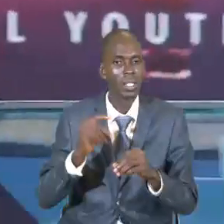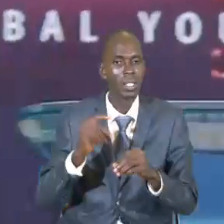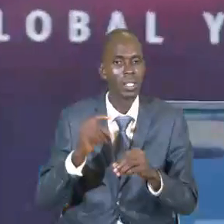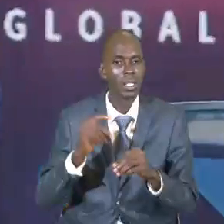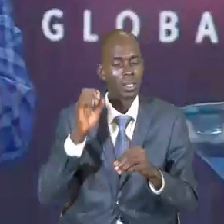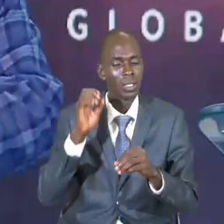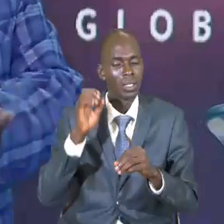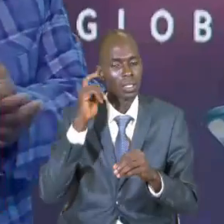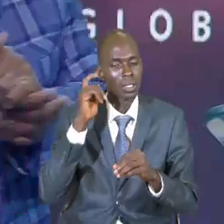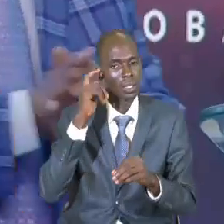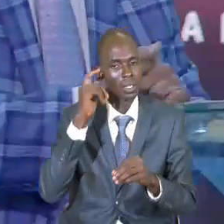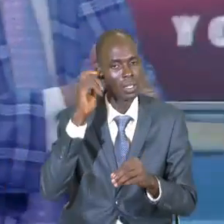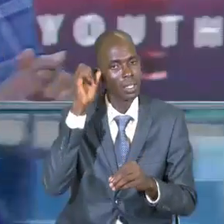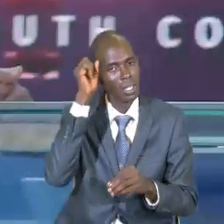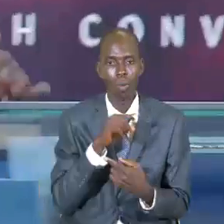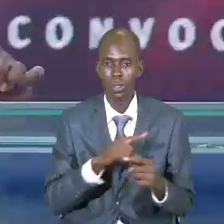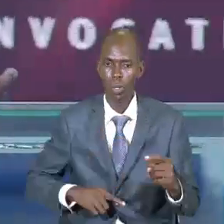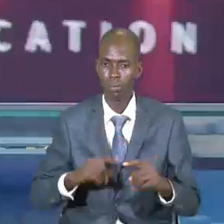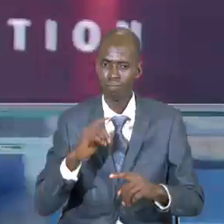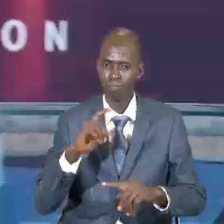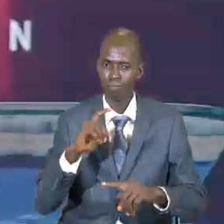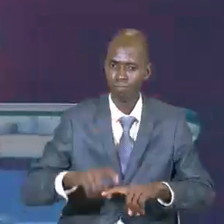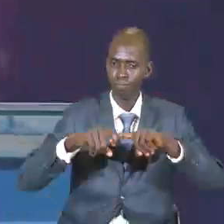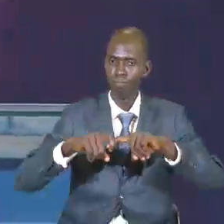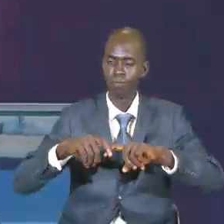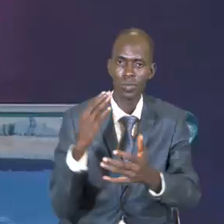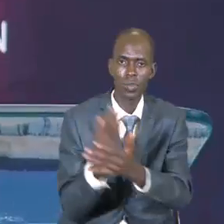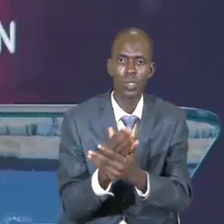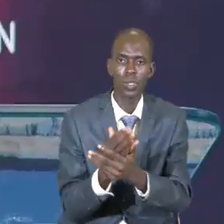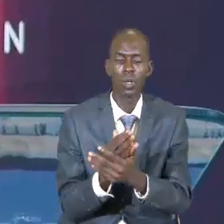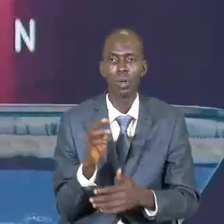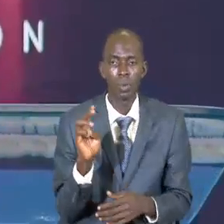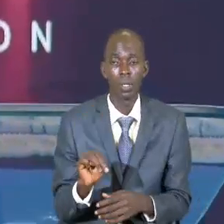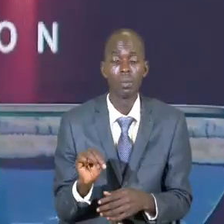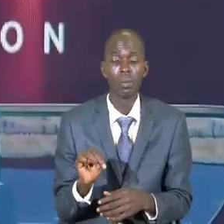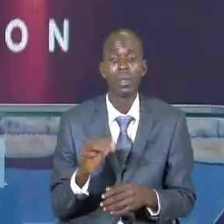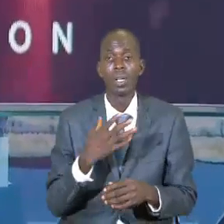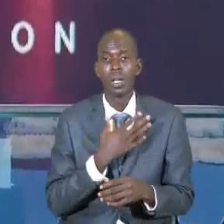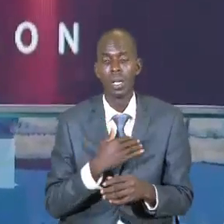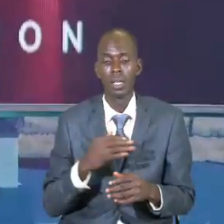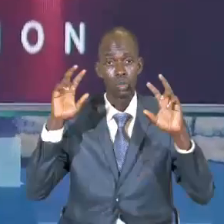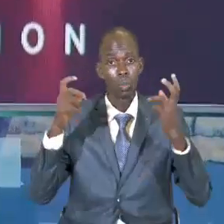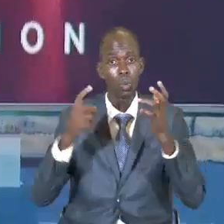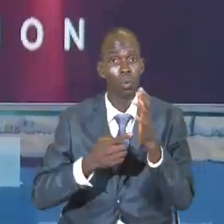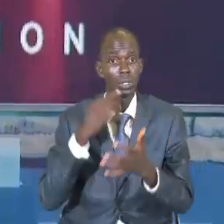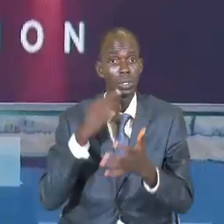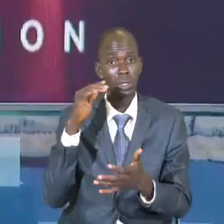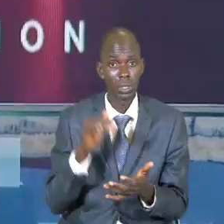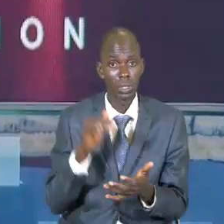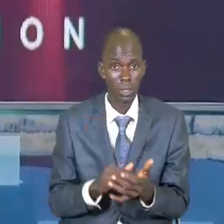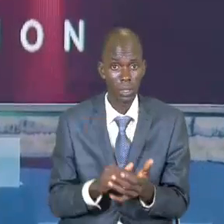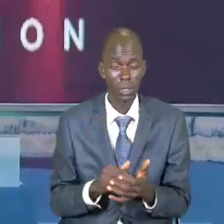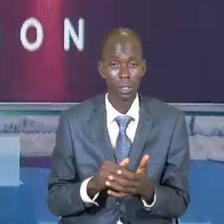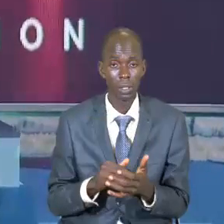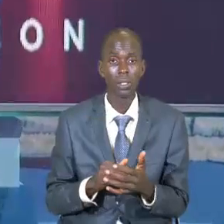we're talking about tonight. I'm talking to you once again on interrupting the